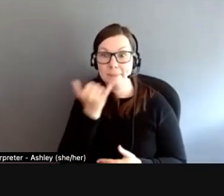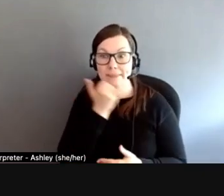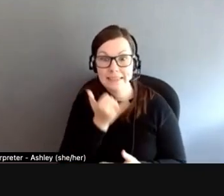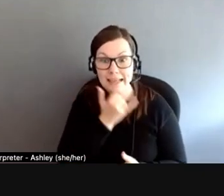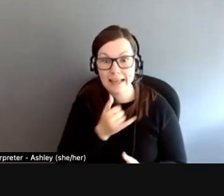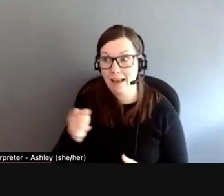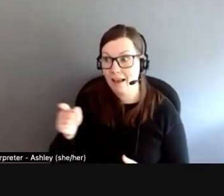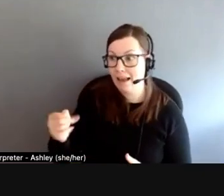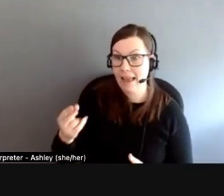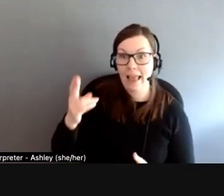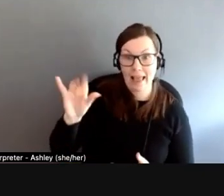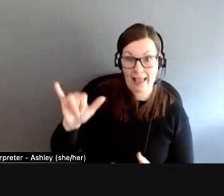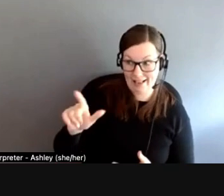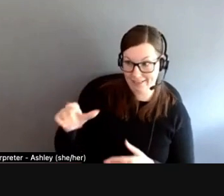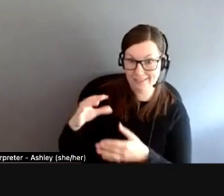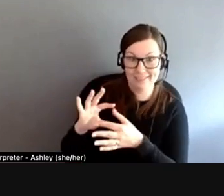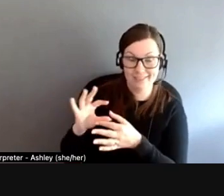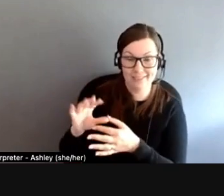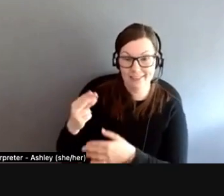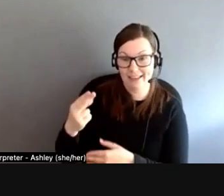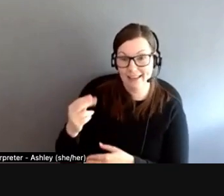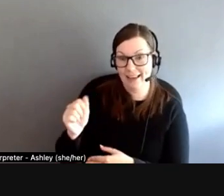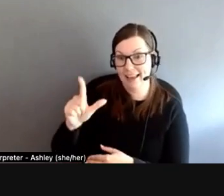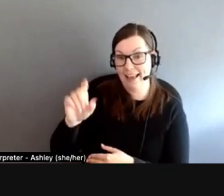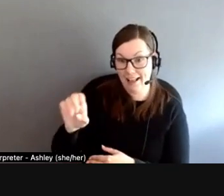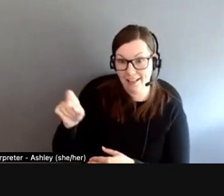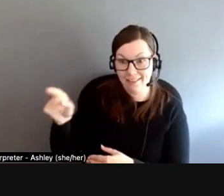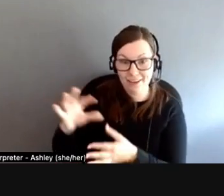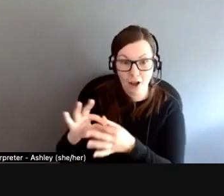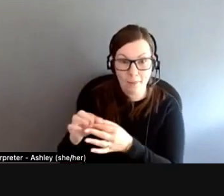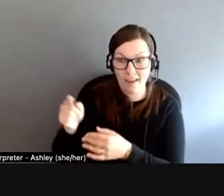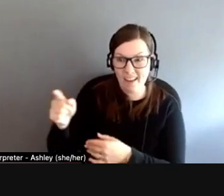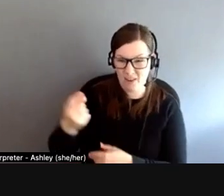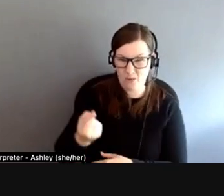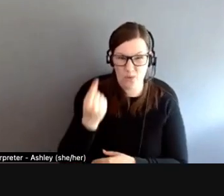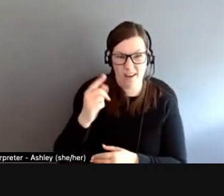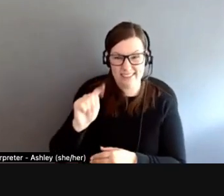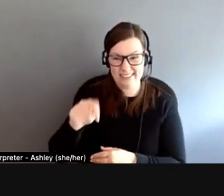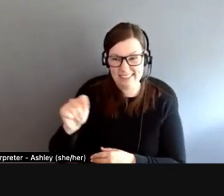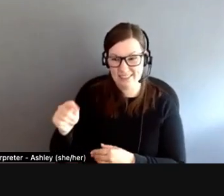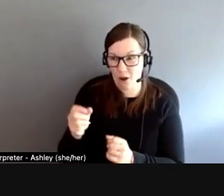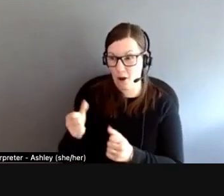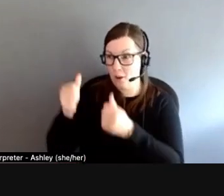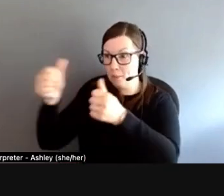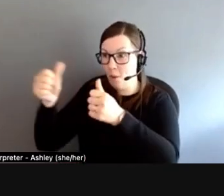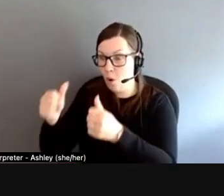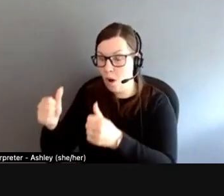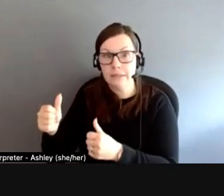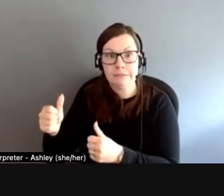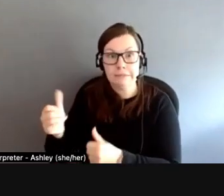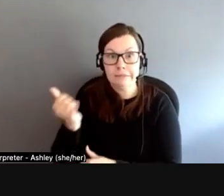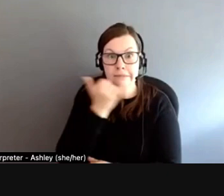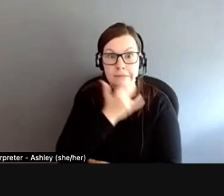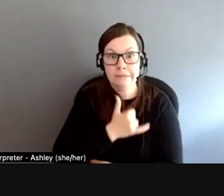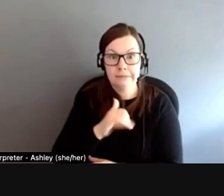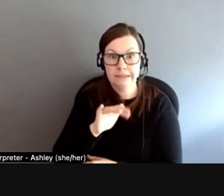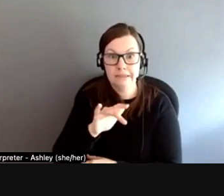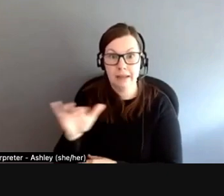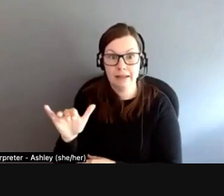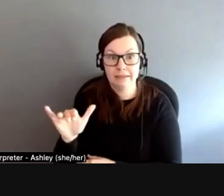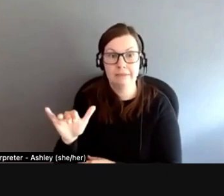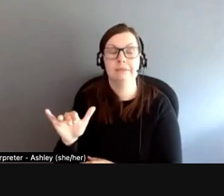I also made an error in one of my videos. And my son said, no, you're not taking it